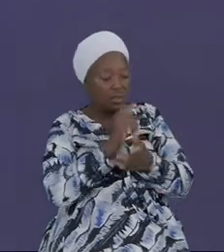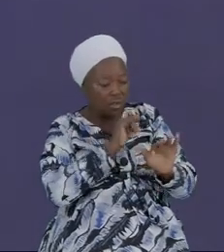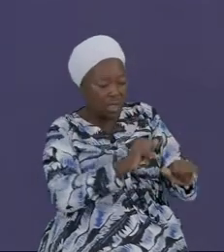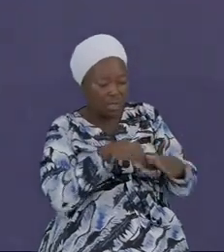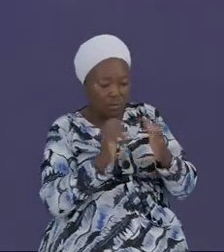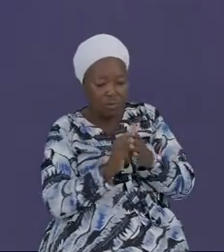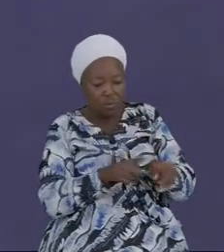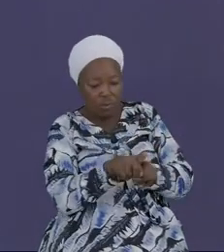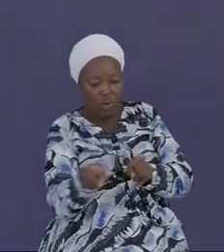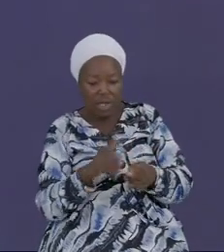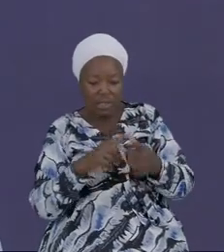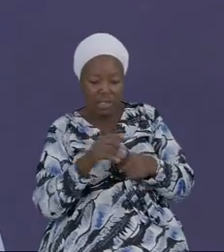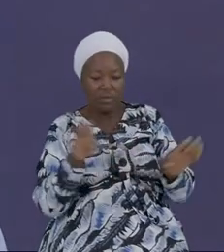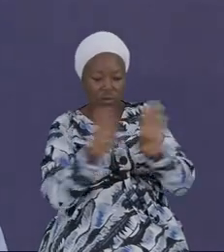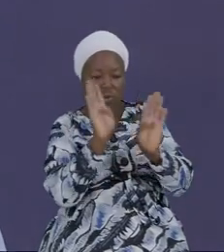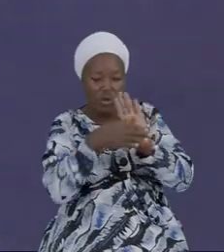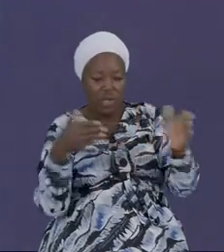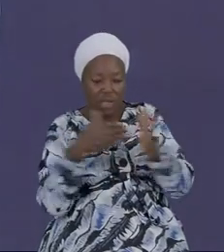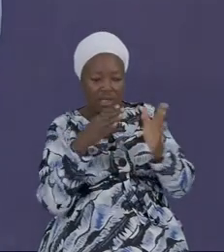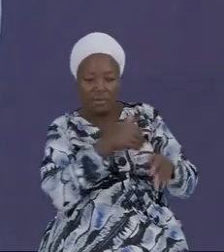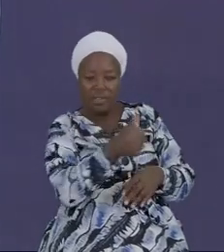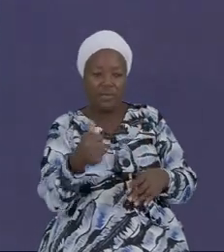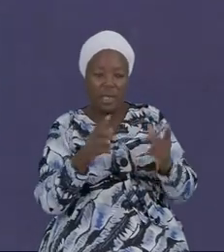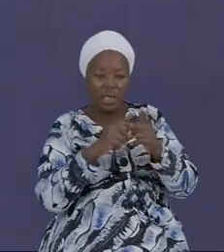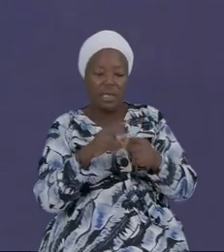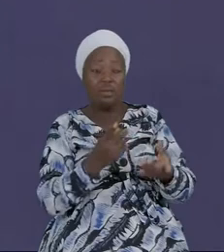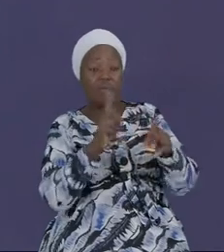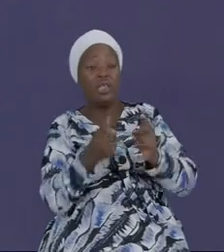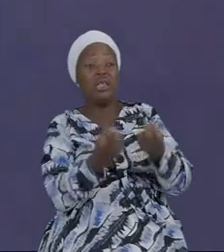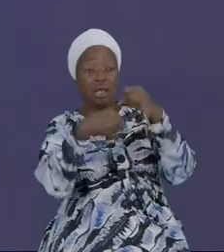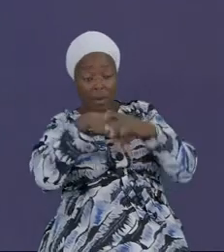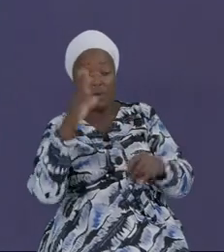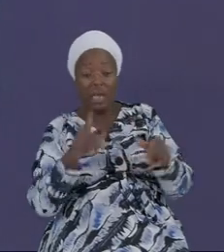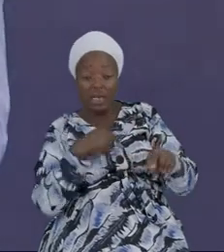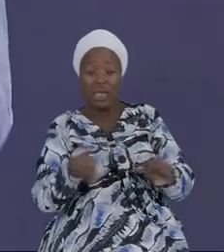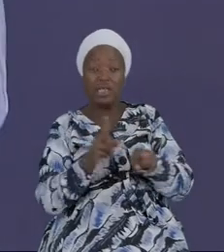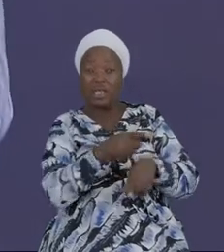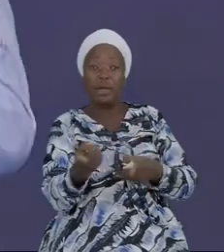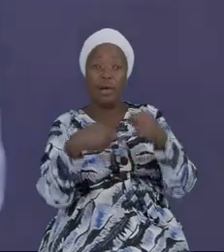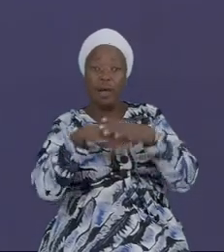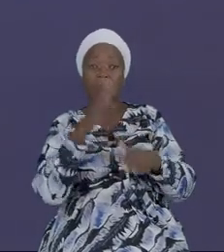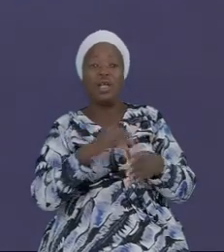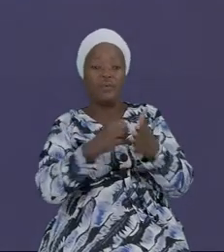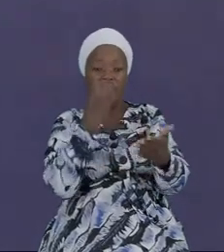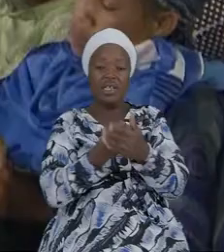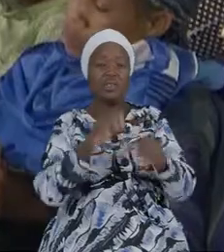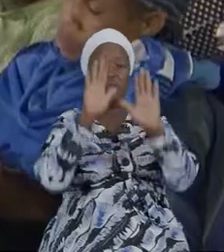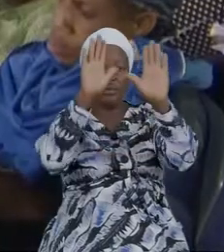corner. They didn't lock the doors against themselves. They came out, and as they came out,